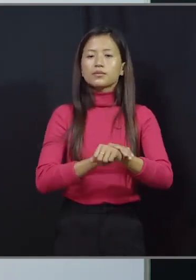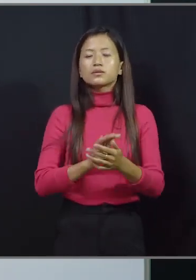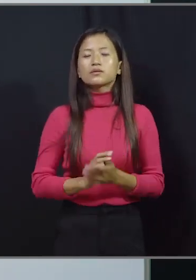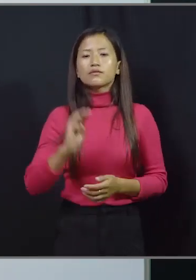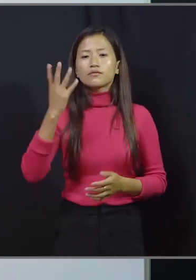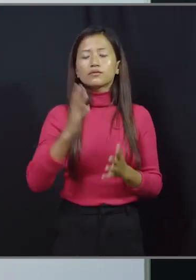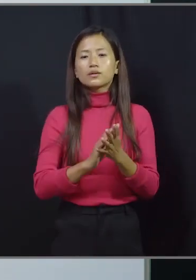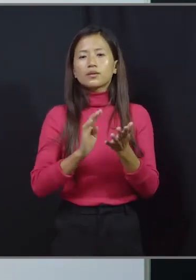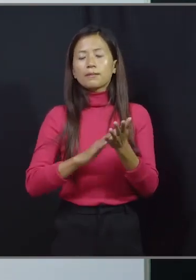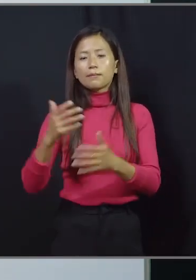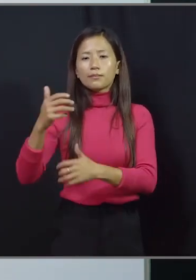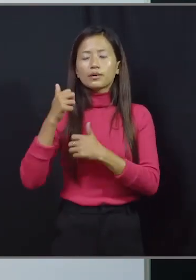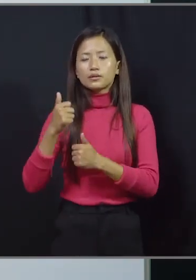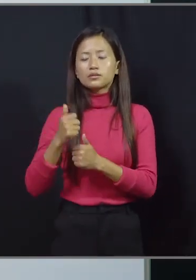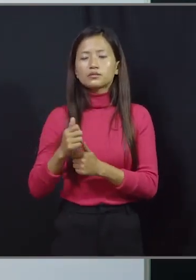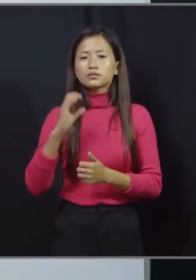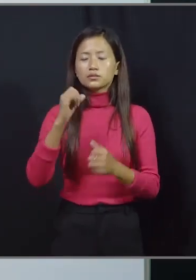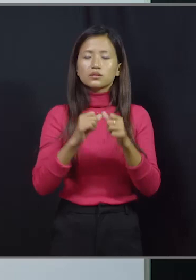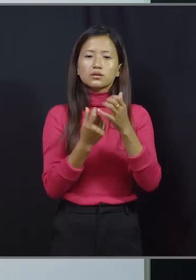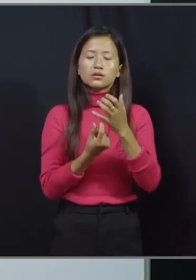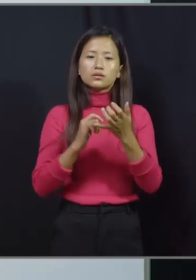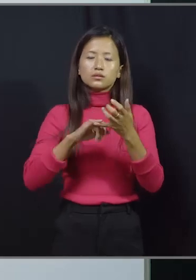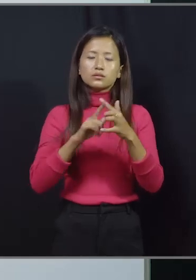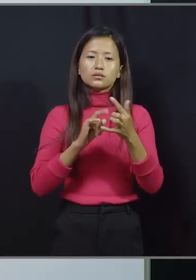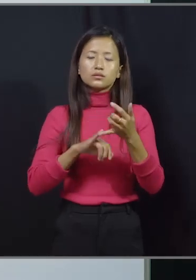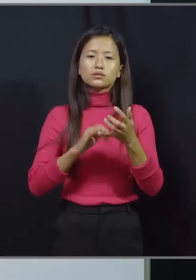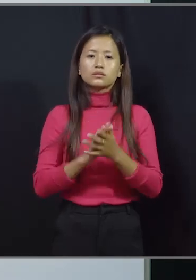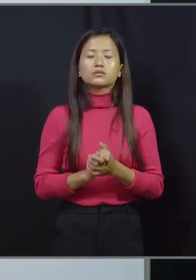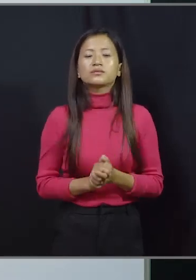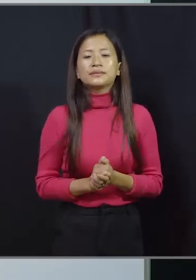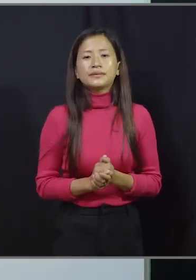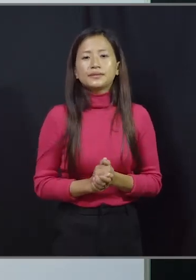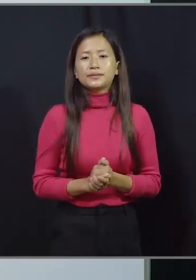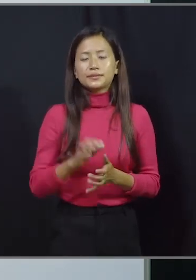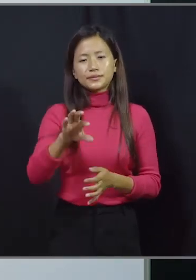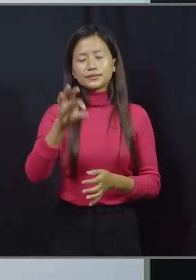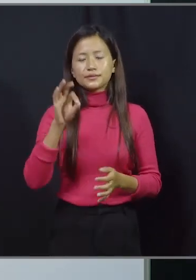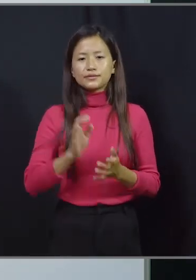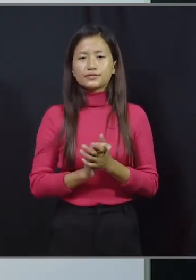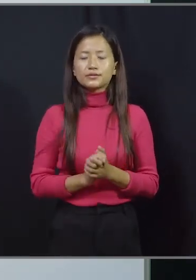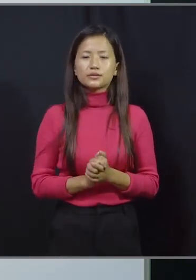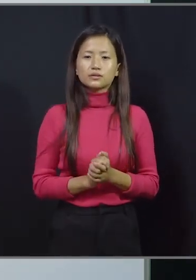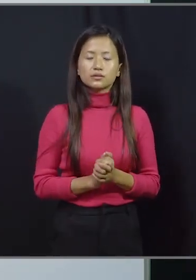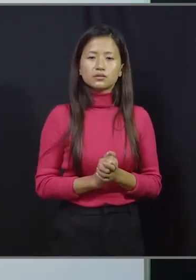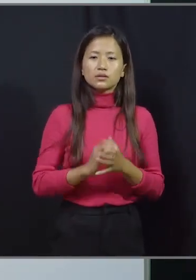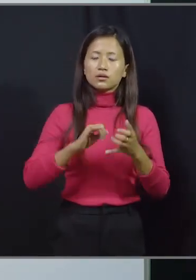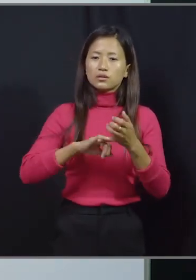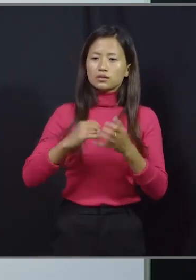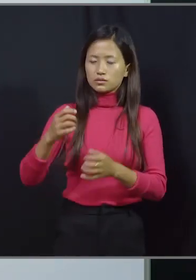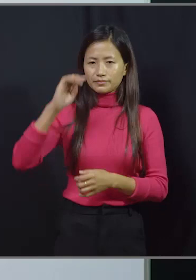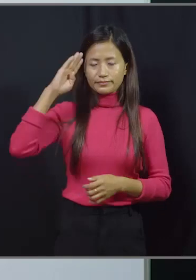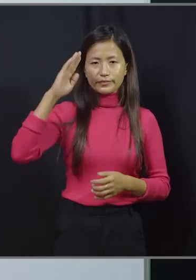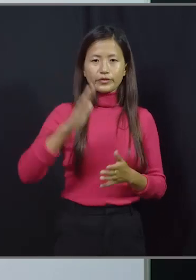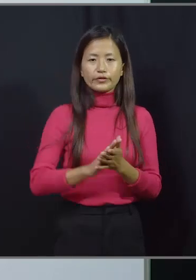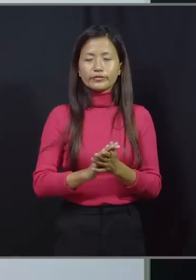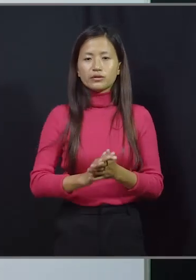the military causes. Under these military causes, you will find that the Indian soldiers were paid very low